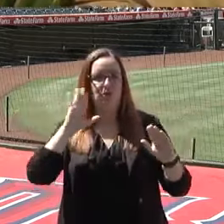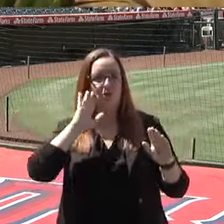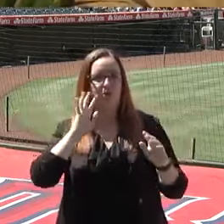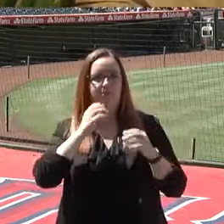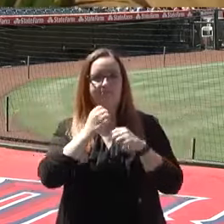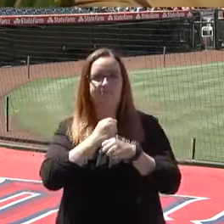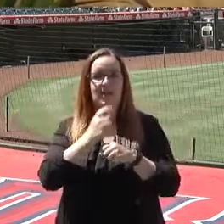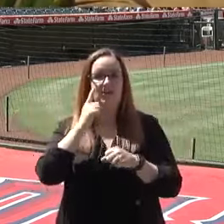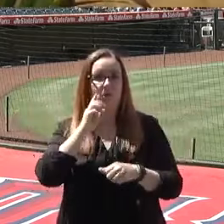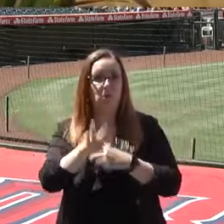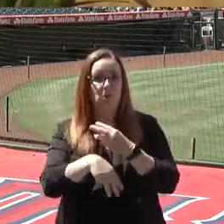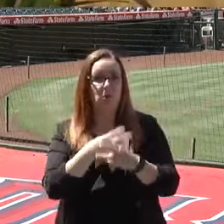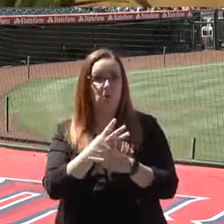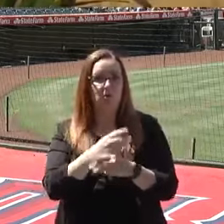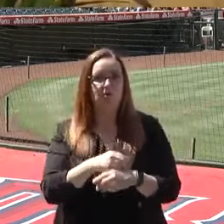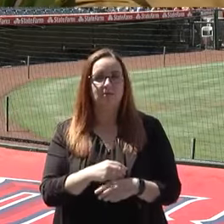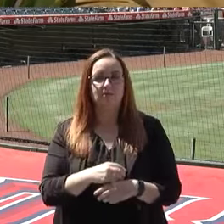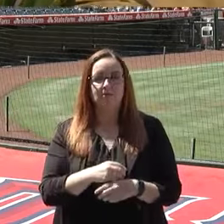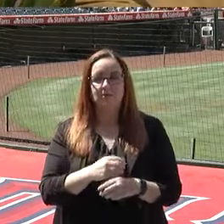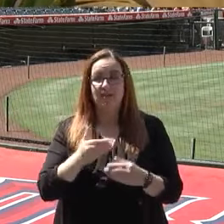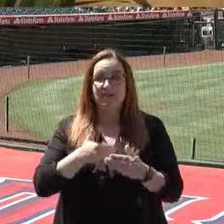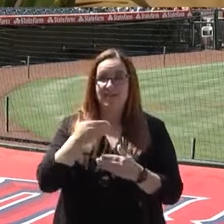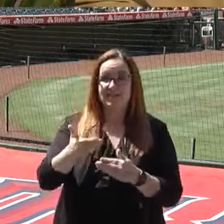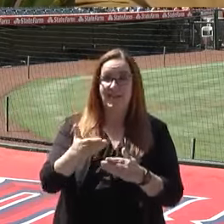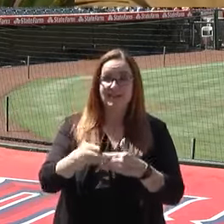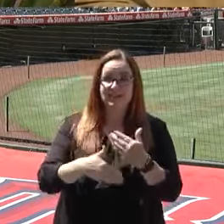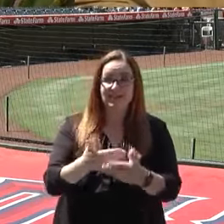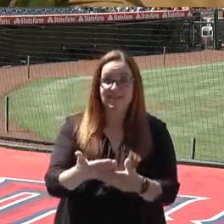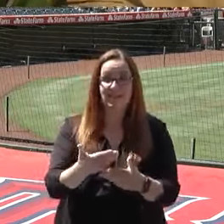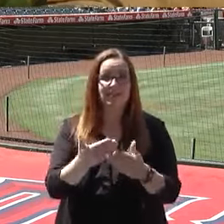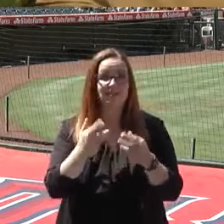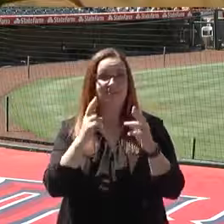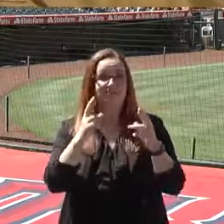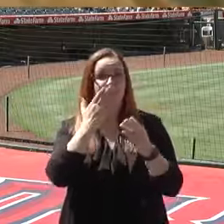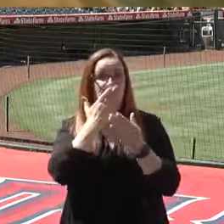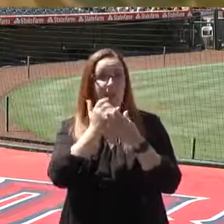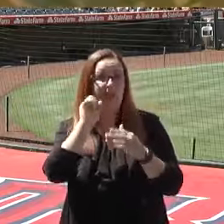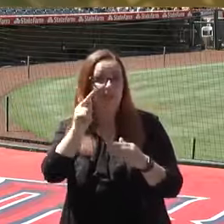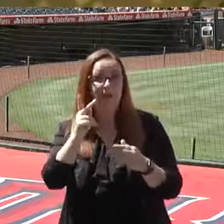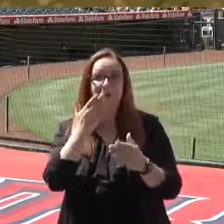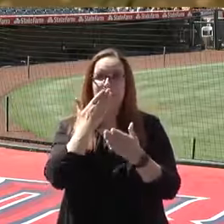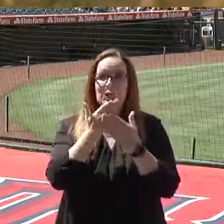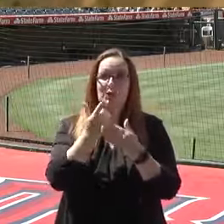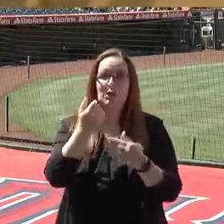world. All good wishes for your next adventures, and go Beach.